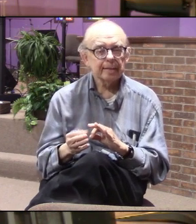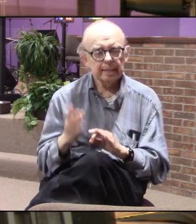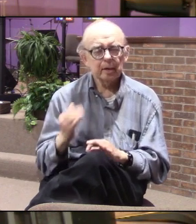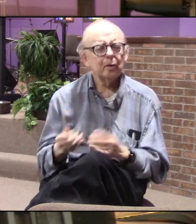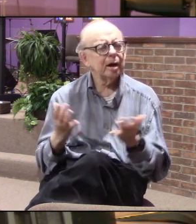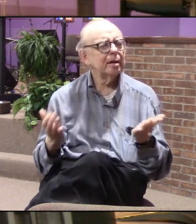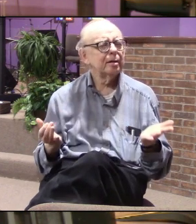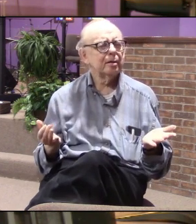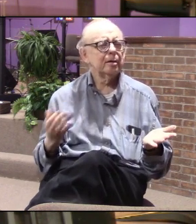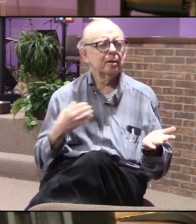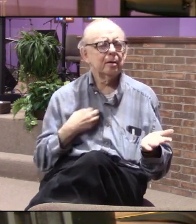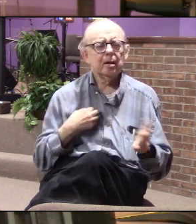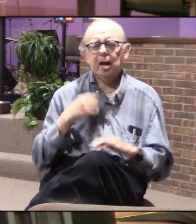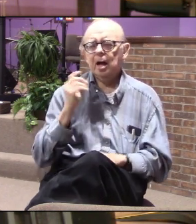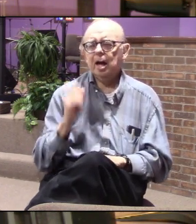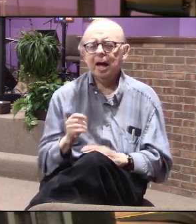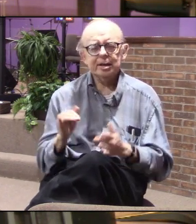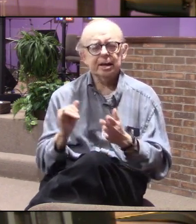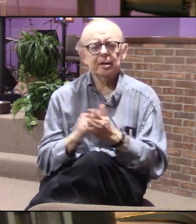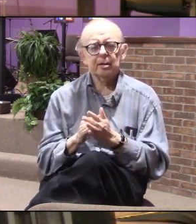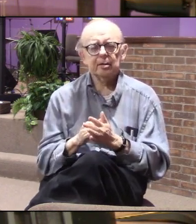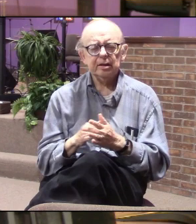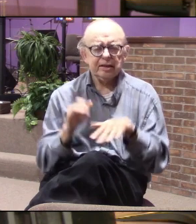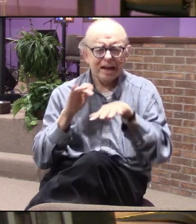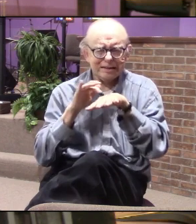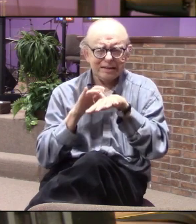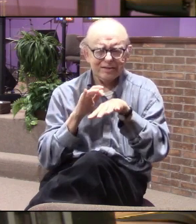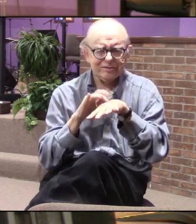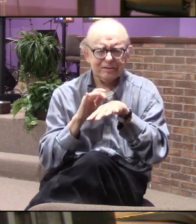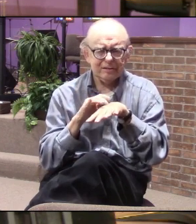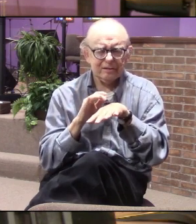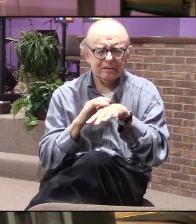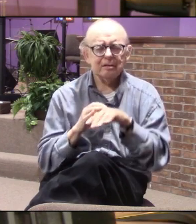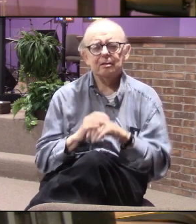Because why? I need that touch.